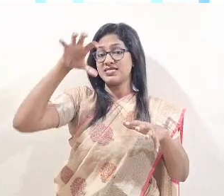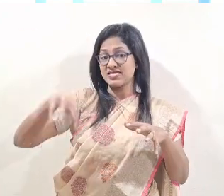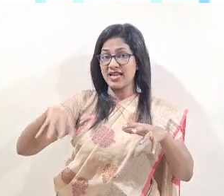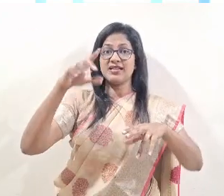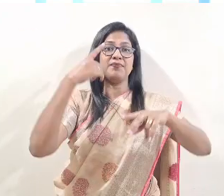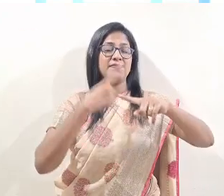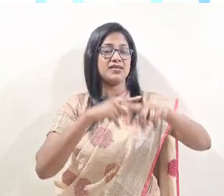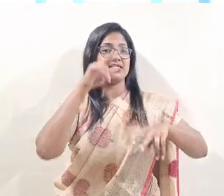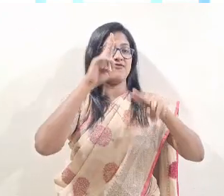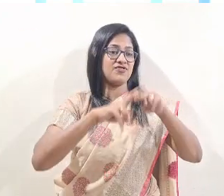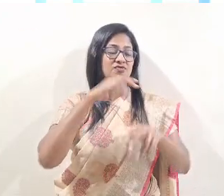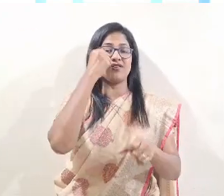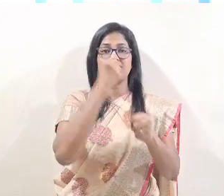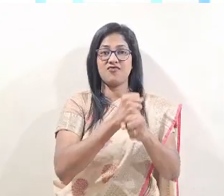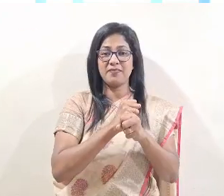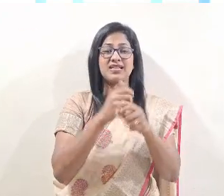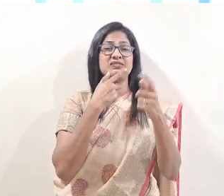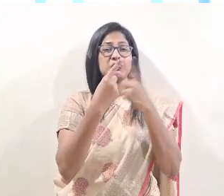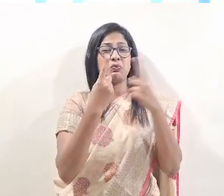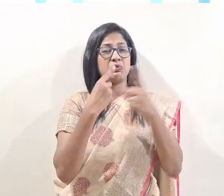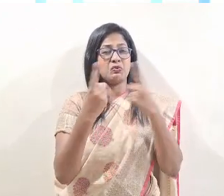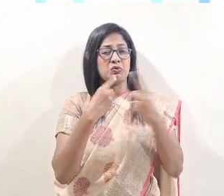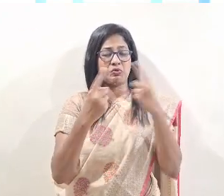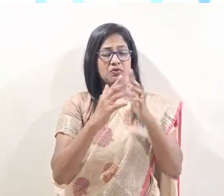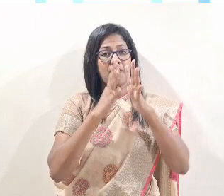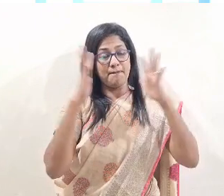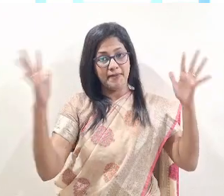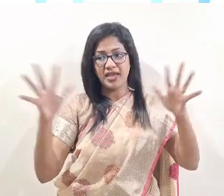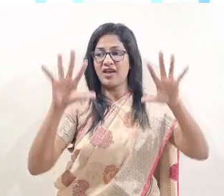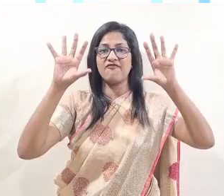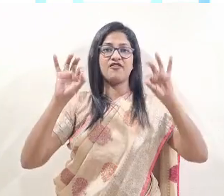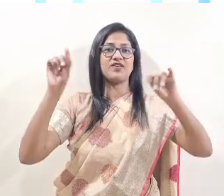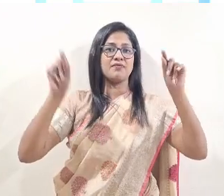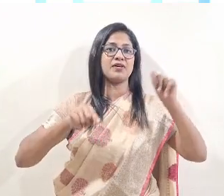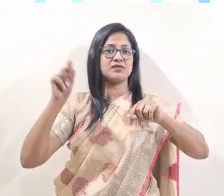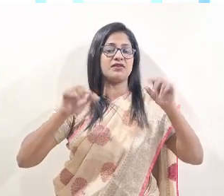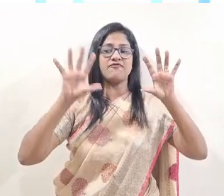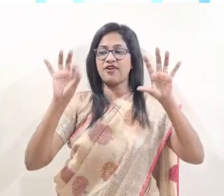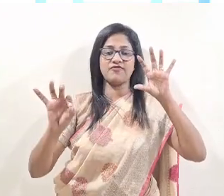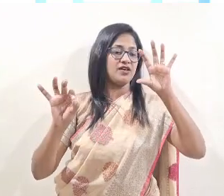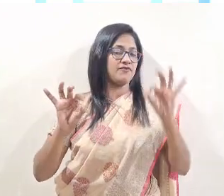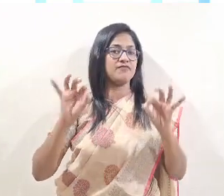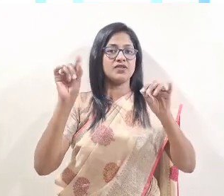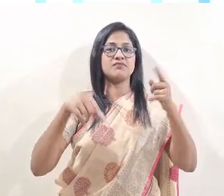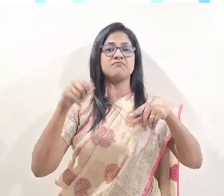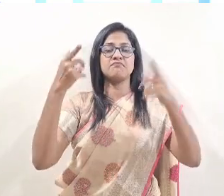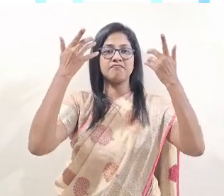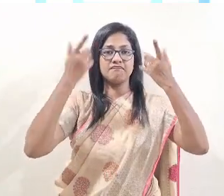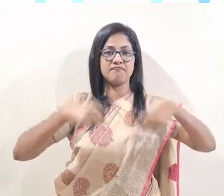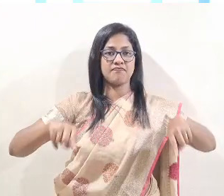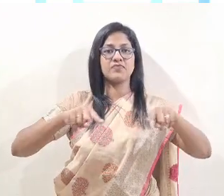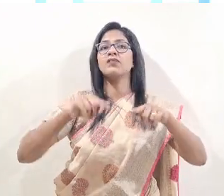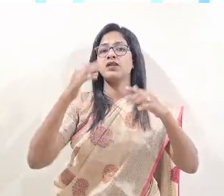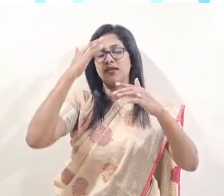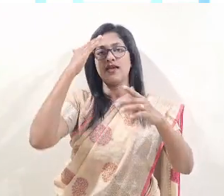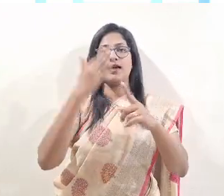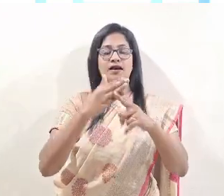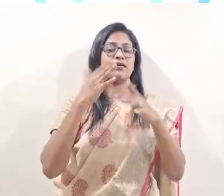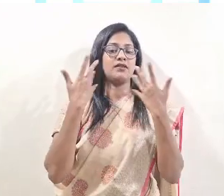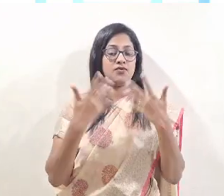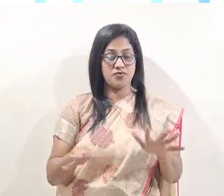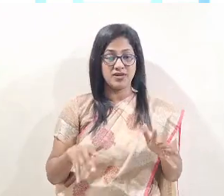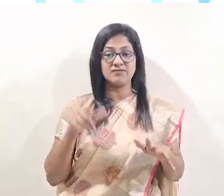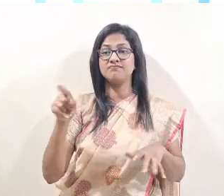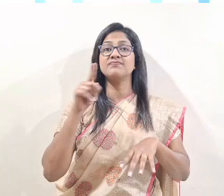the federal government, after lengthy discussions, agreed on a 50-50 split. And you can imagine this takes